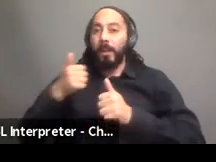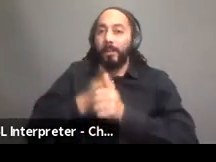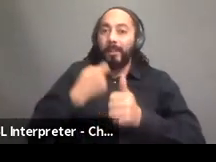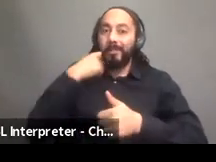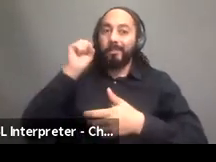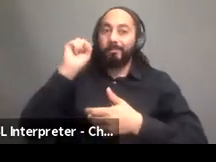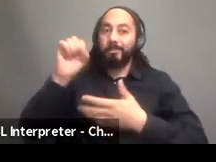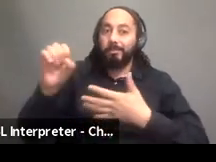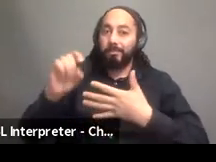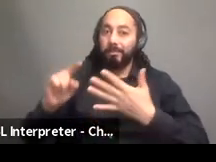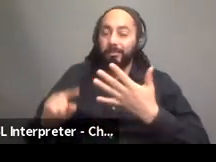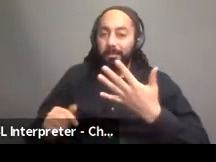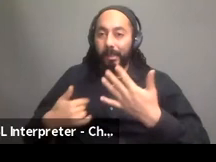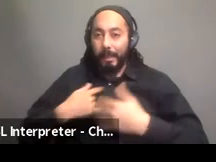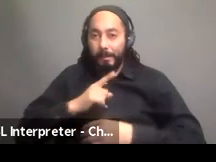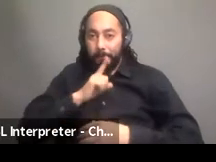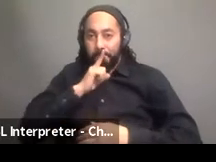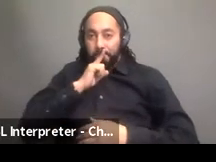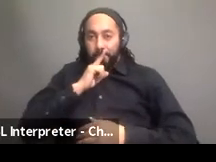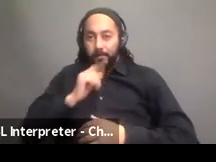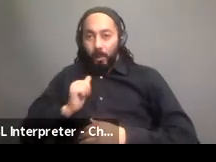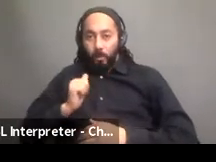report being harassed sexually at work.